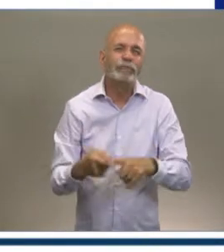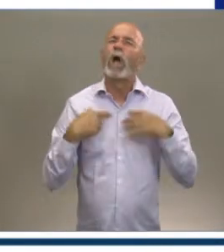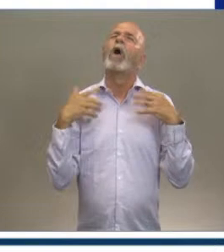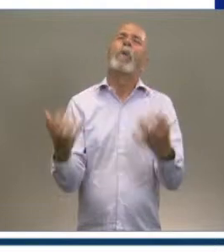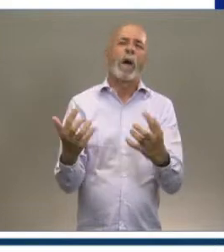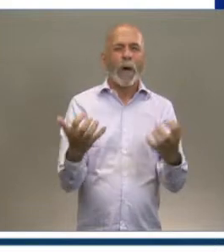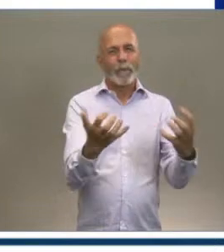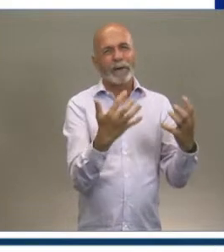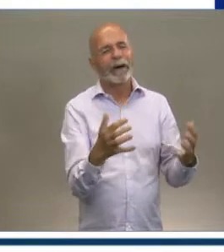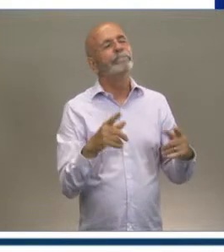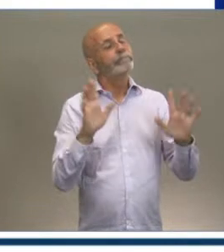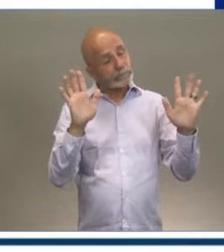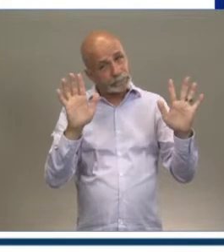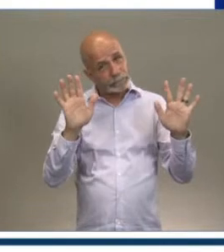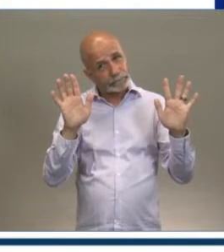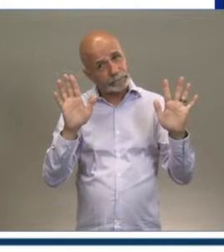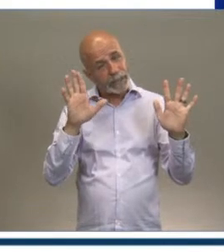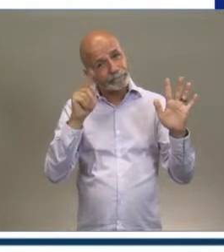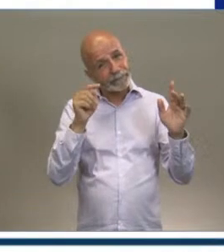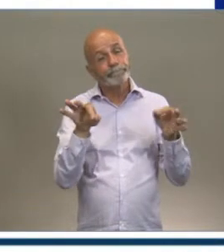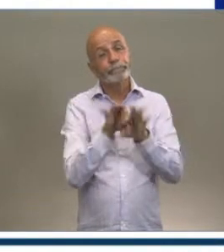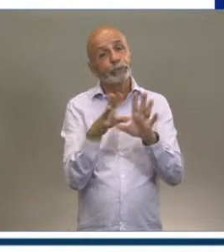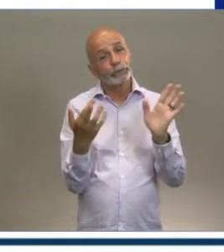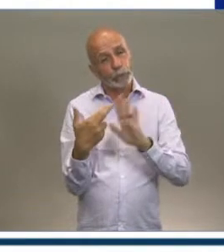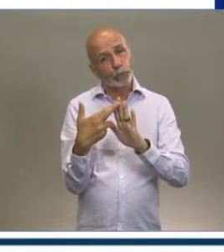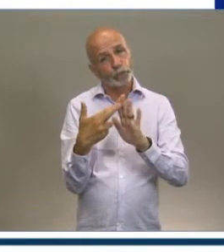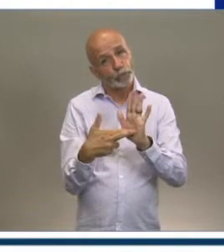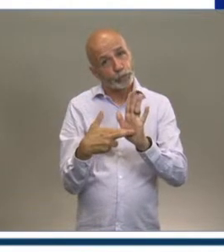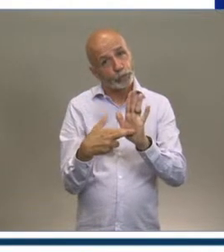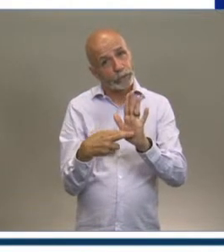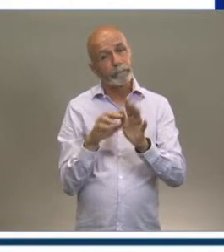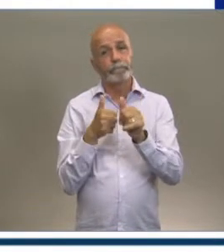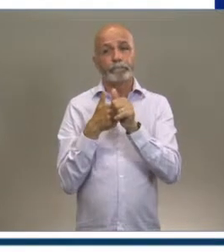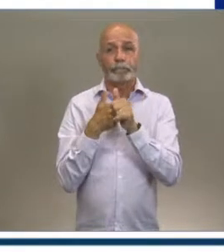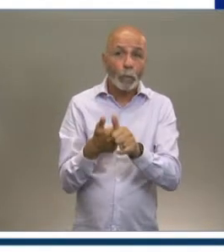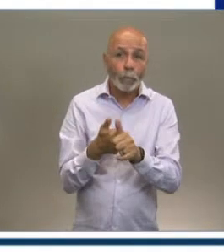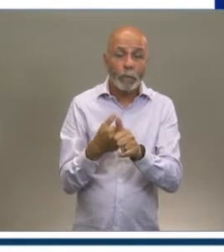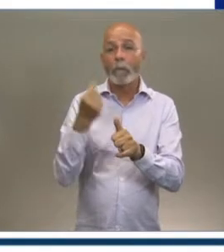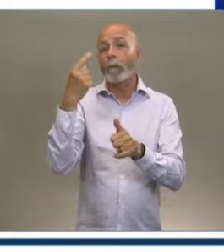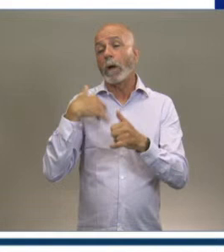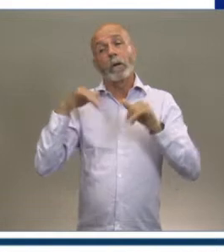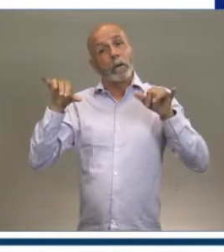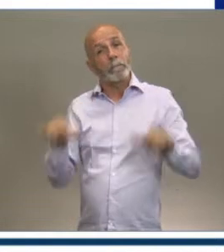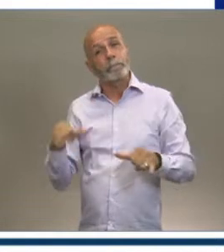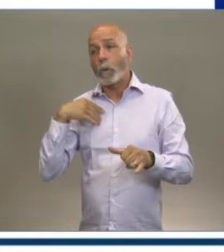will be requirements, but Nova Scotia is ready to open its arms to visitors. So